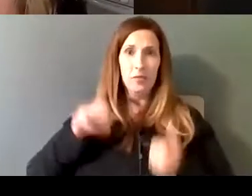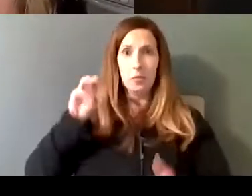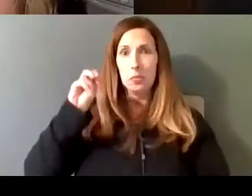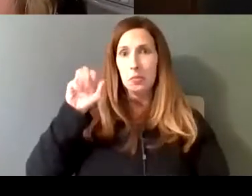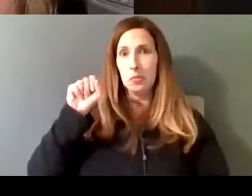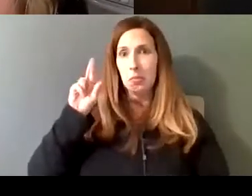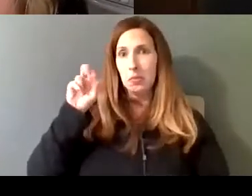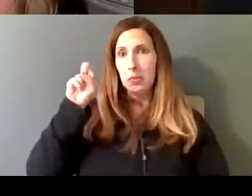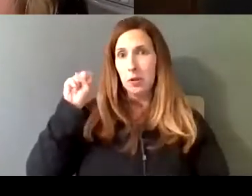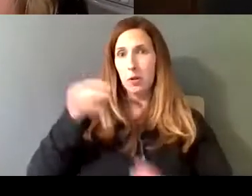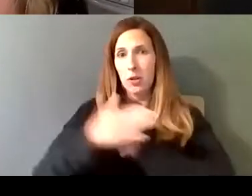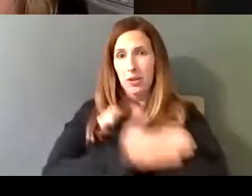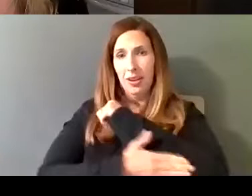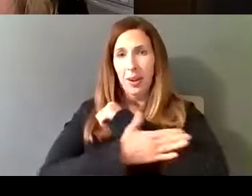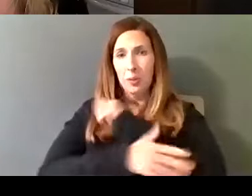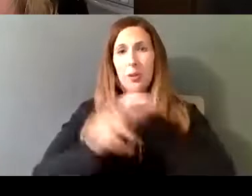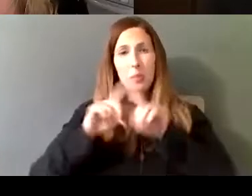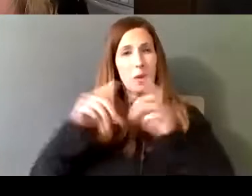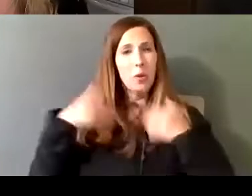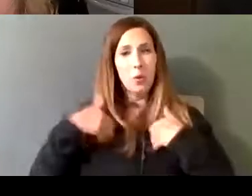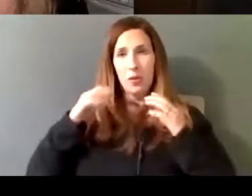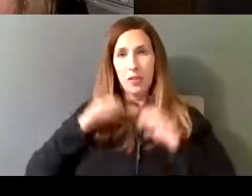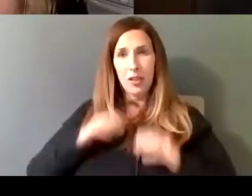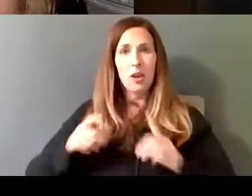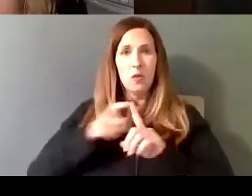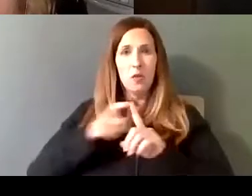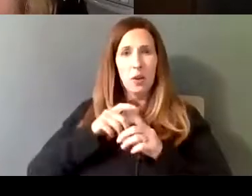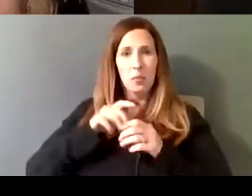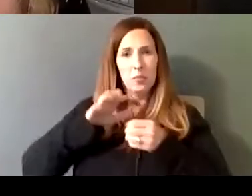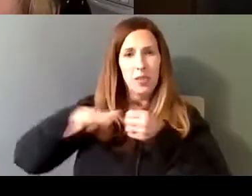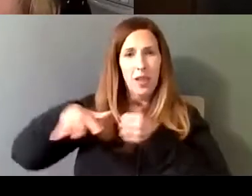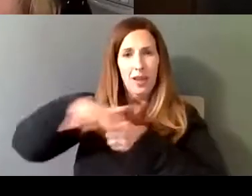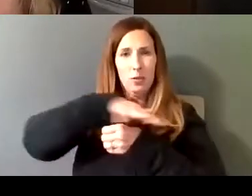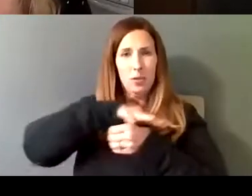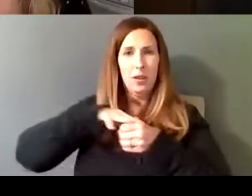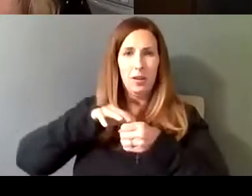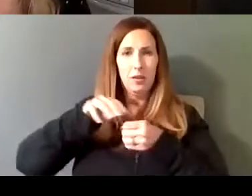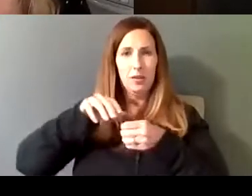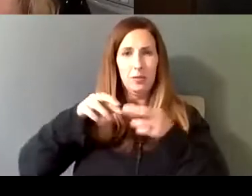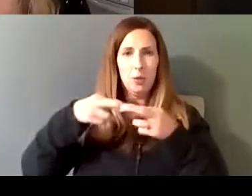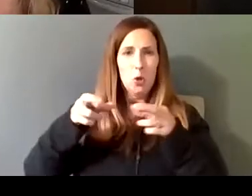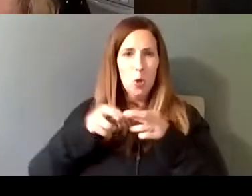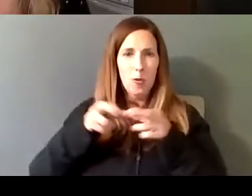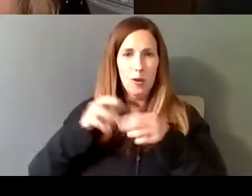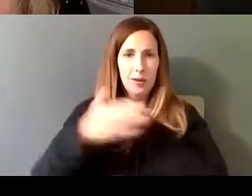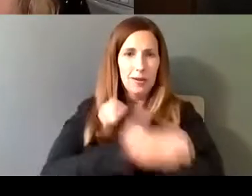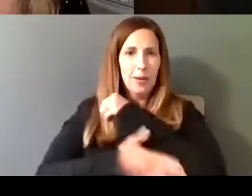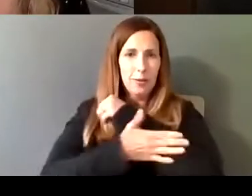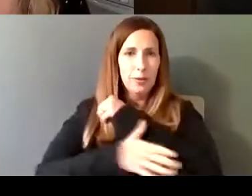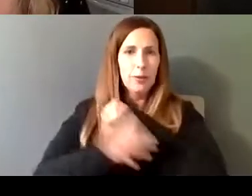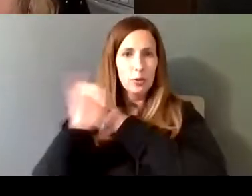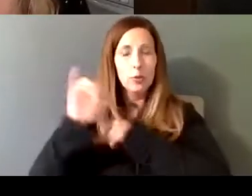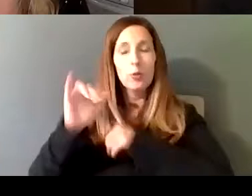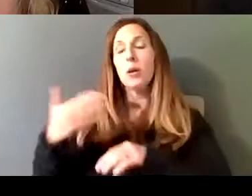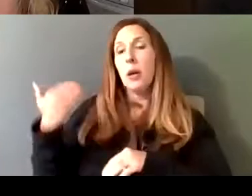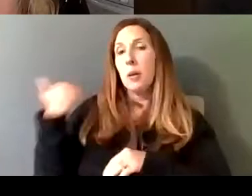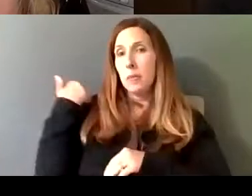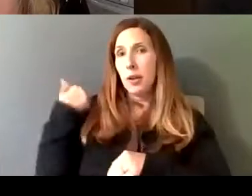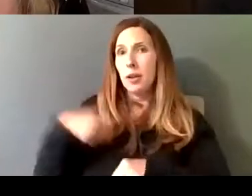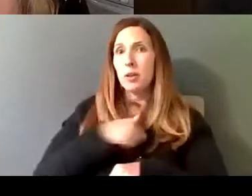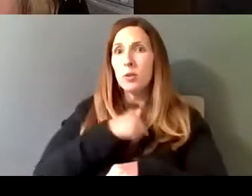we have clients that are coming in from the donut counties as well. And we in the past have worked with organizations like the